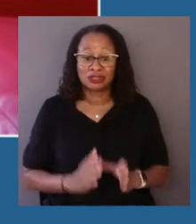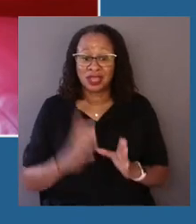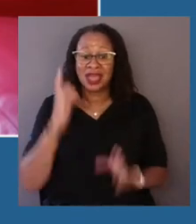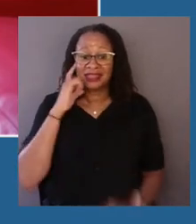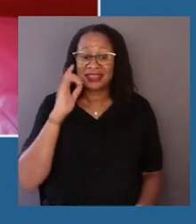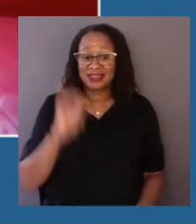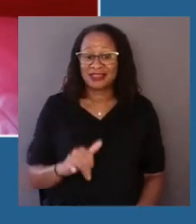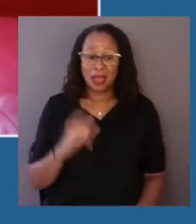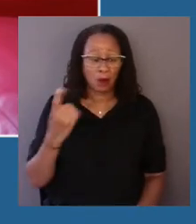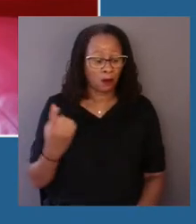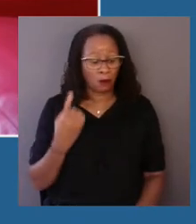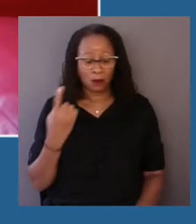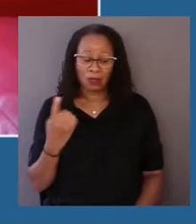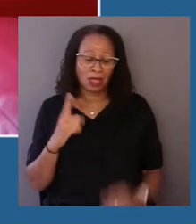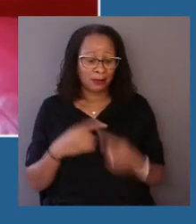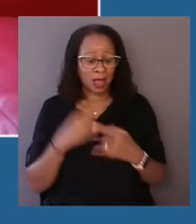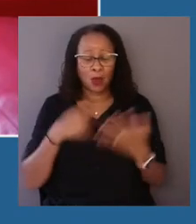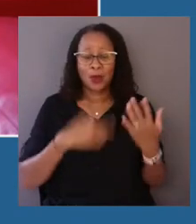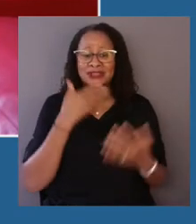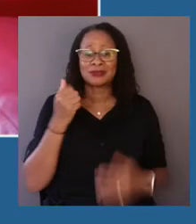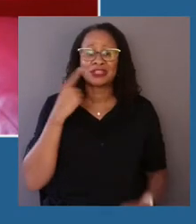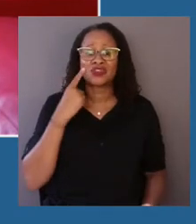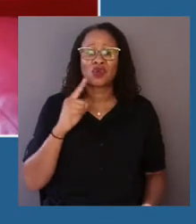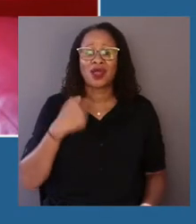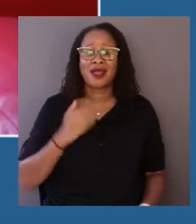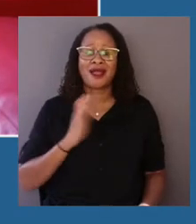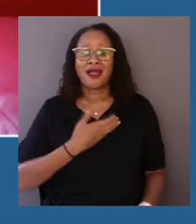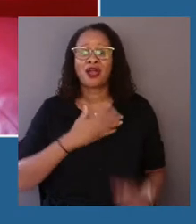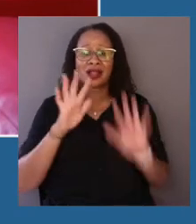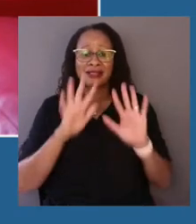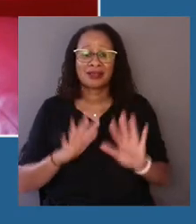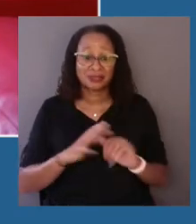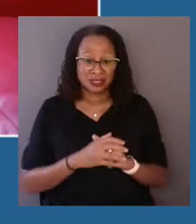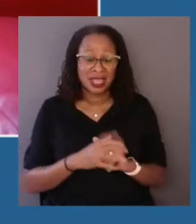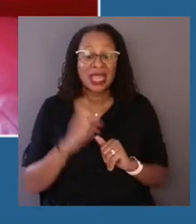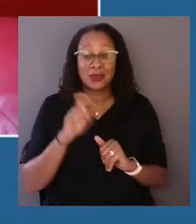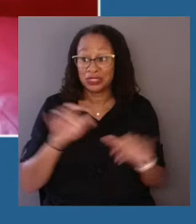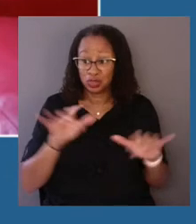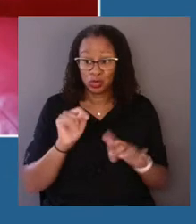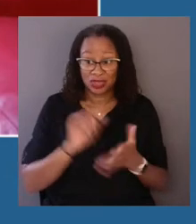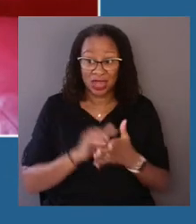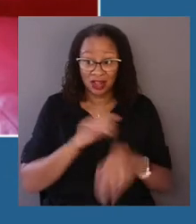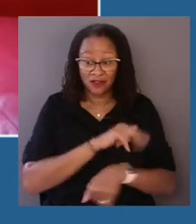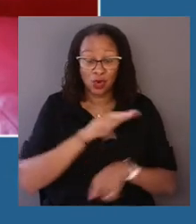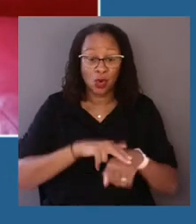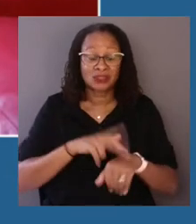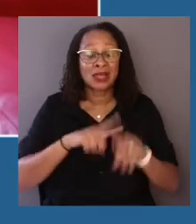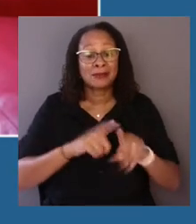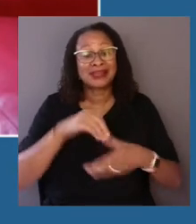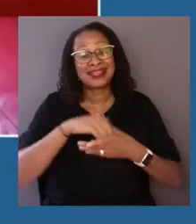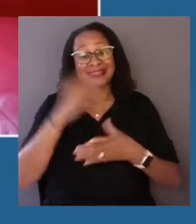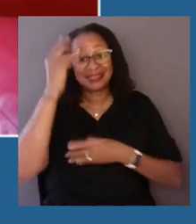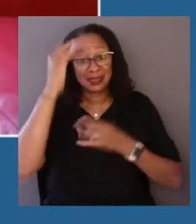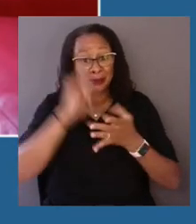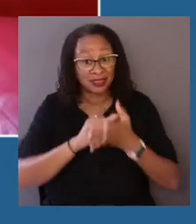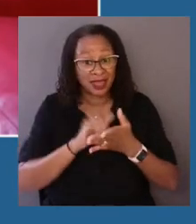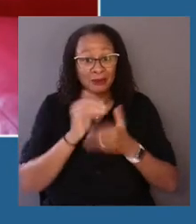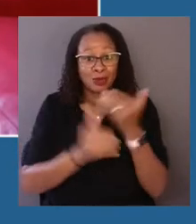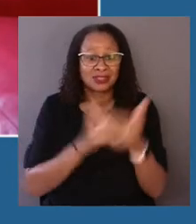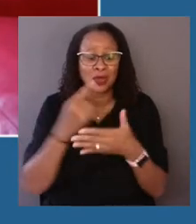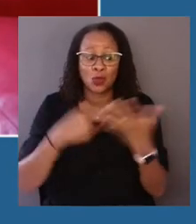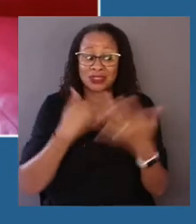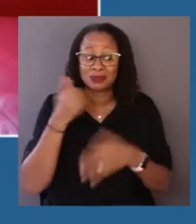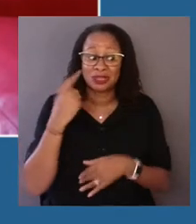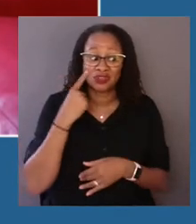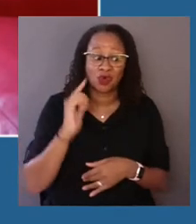only about what's best for our climate. And of course we have to do that, but in thinking about what's best for our climate, we